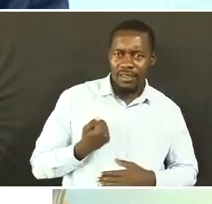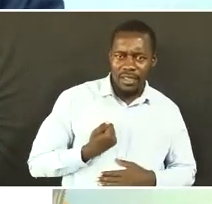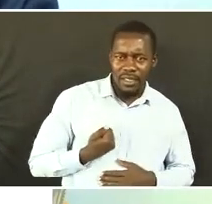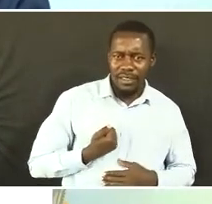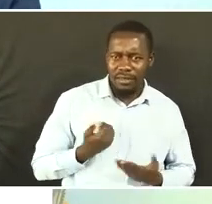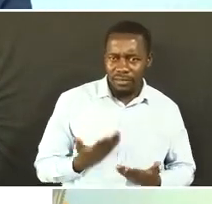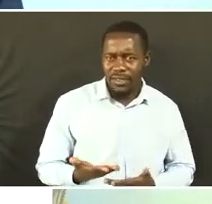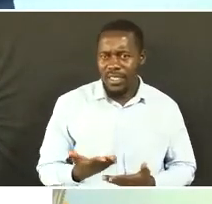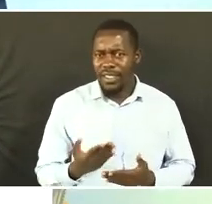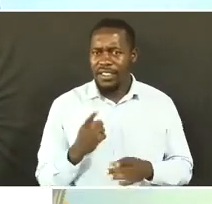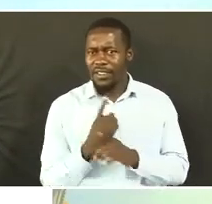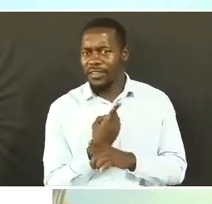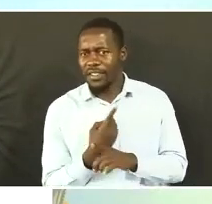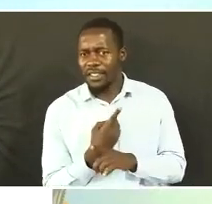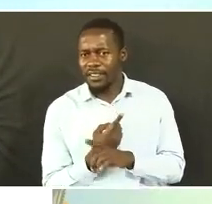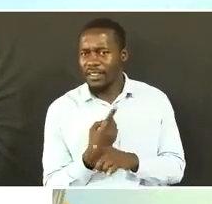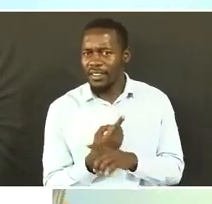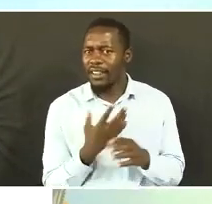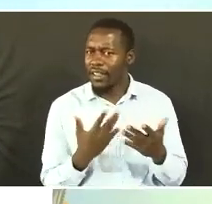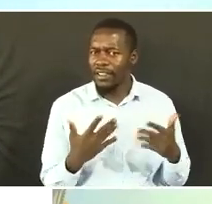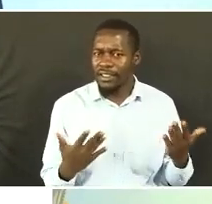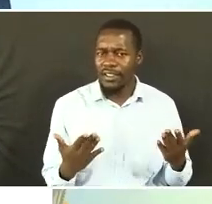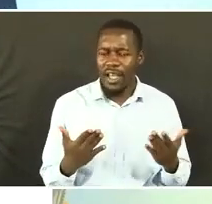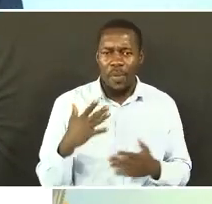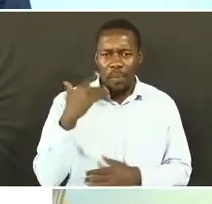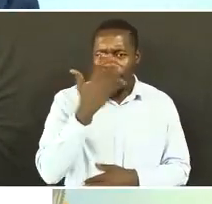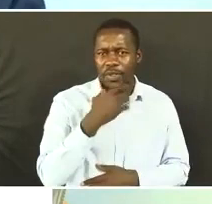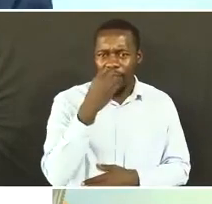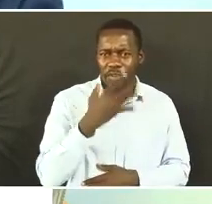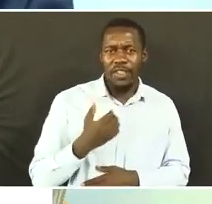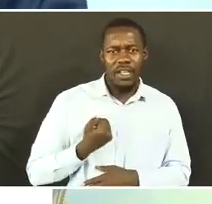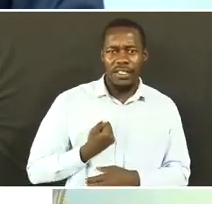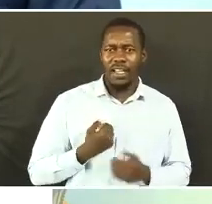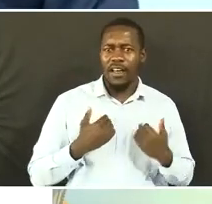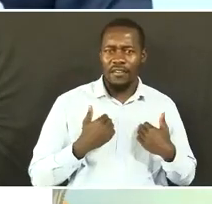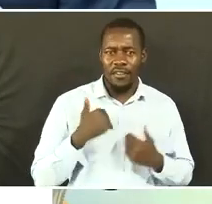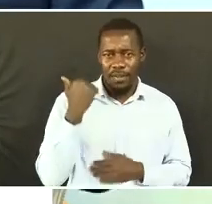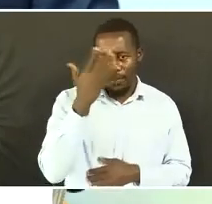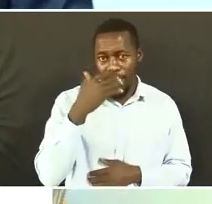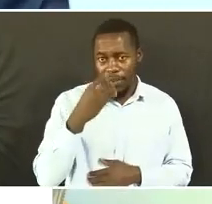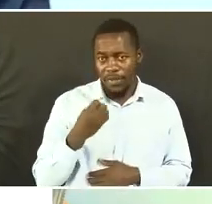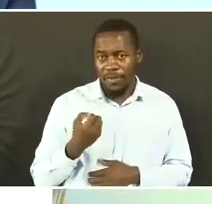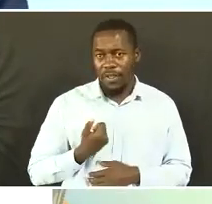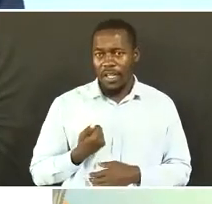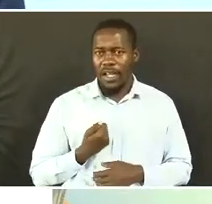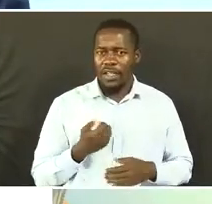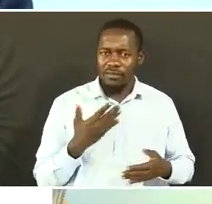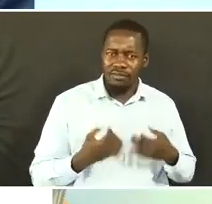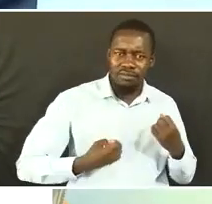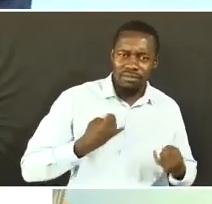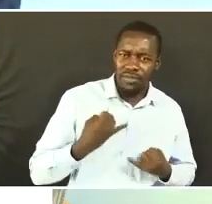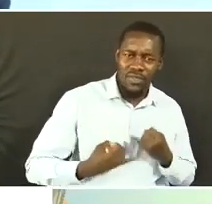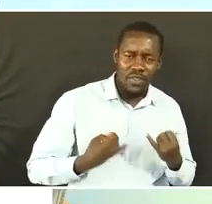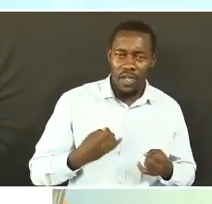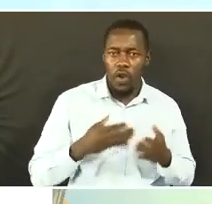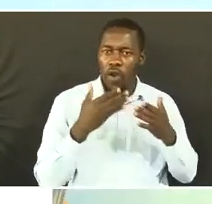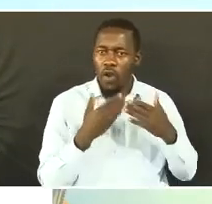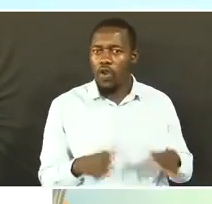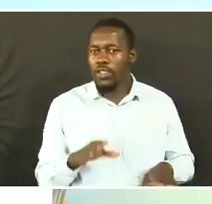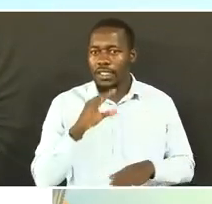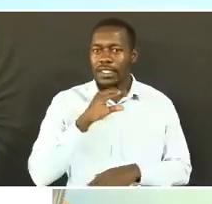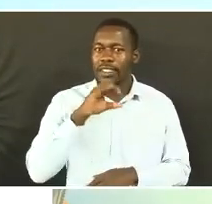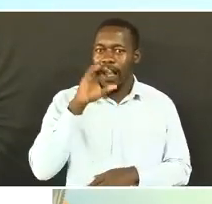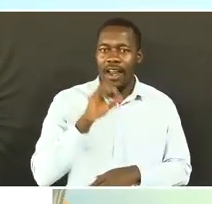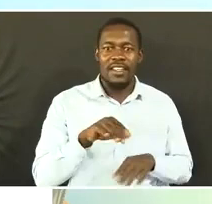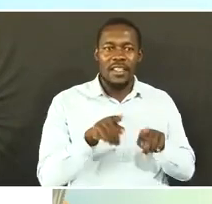me, of bootylicious beauties beckoned. With a deep pocket and a seemingly inexhaustible reserve, prodigal son sent